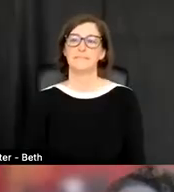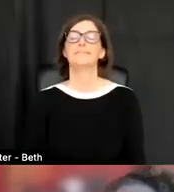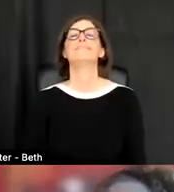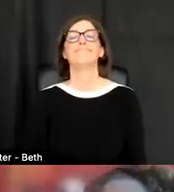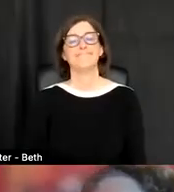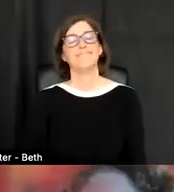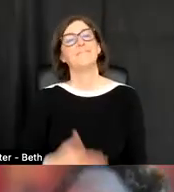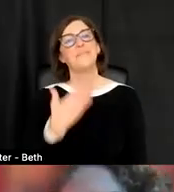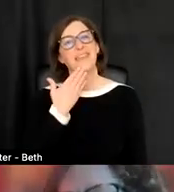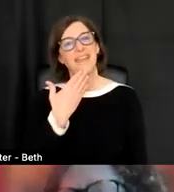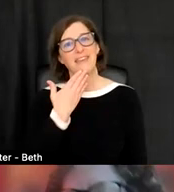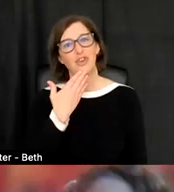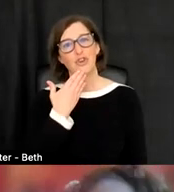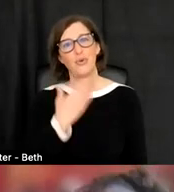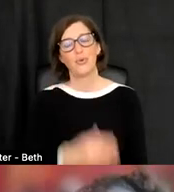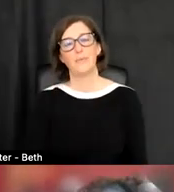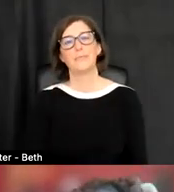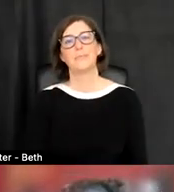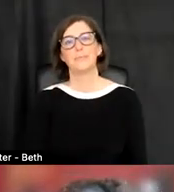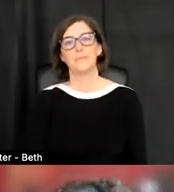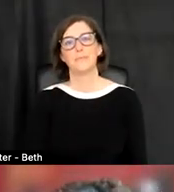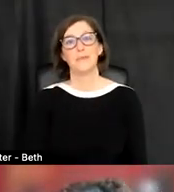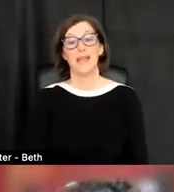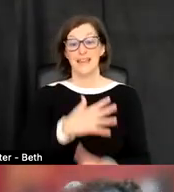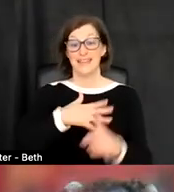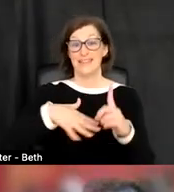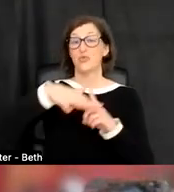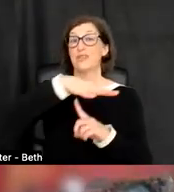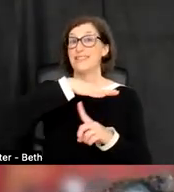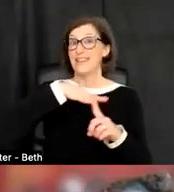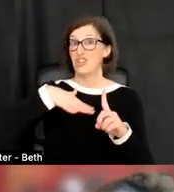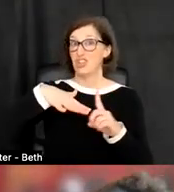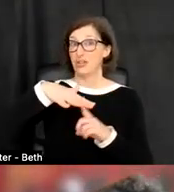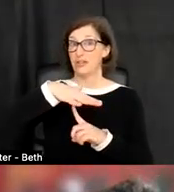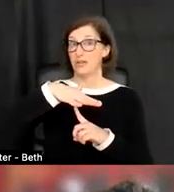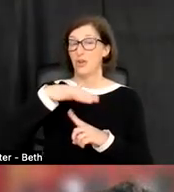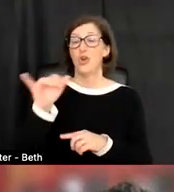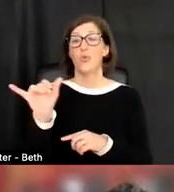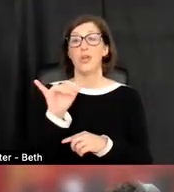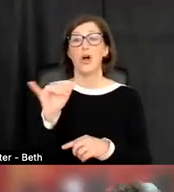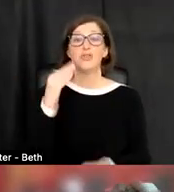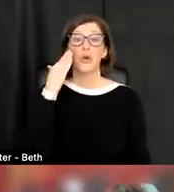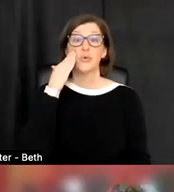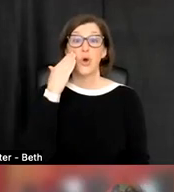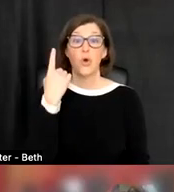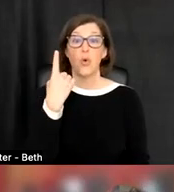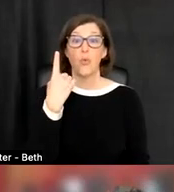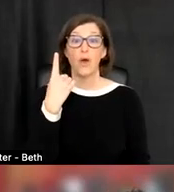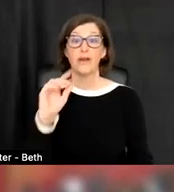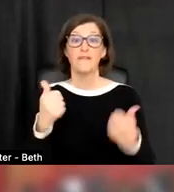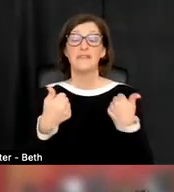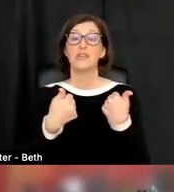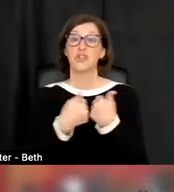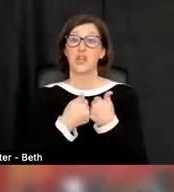Excellent, thank you. And speaking of contextualization, we also know that one of the challenges here, both